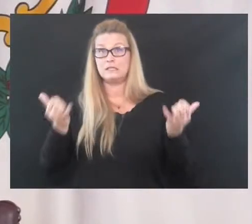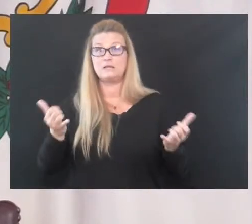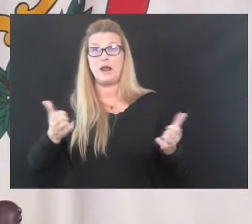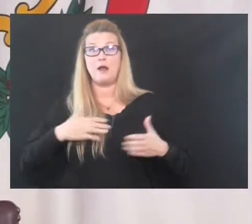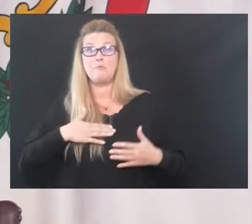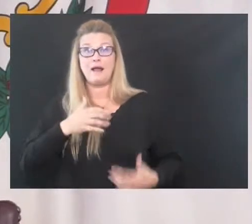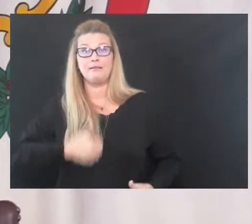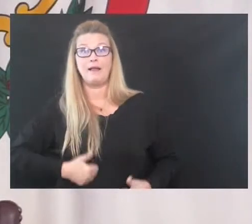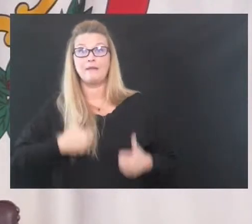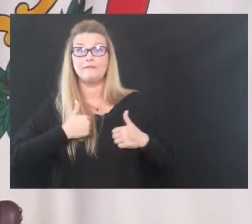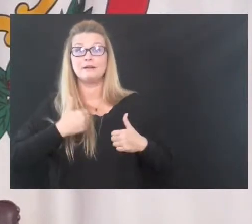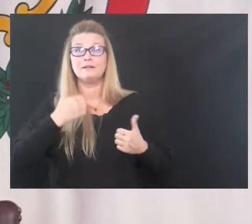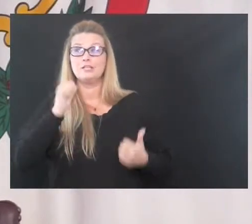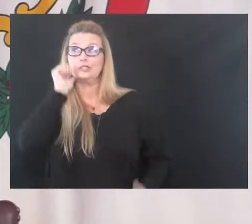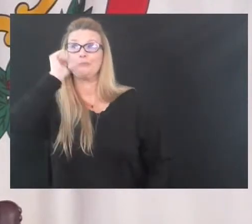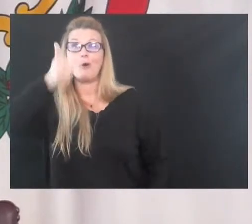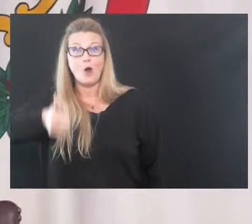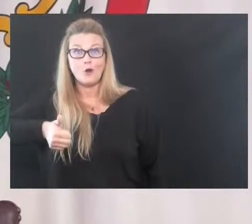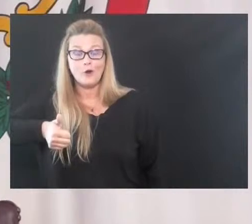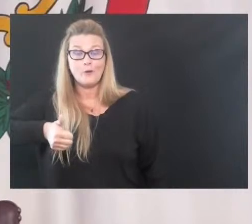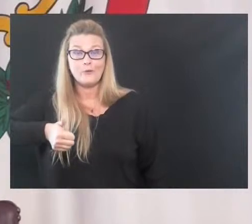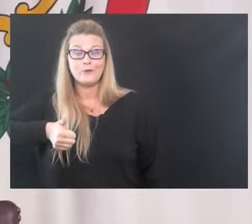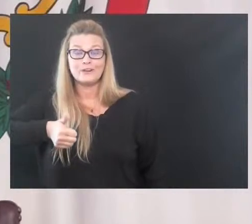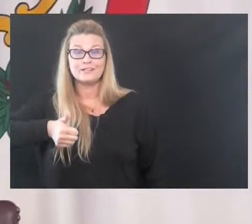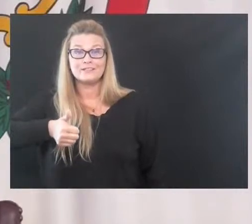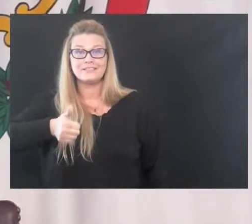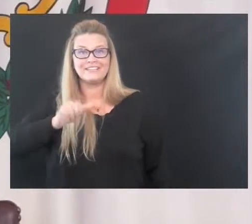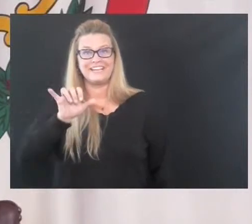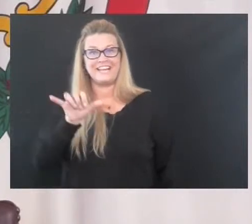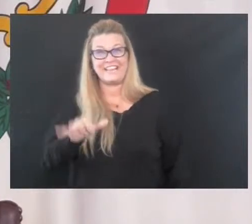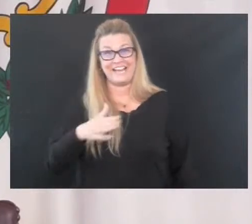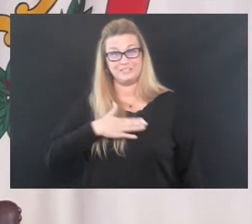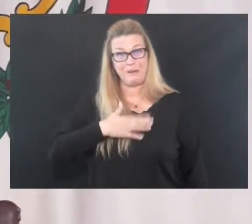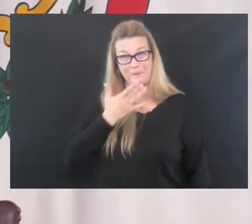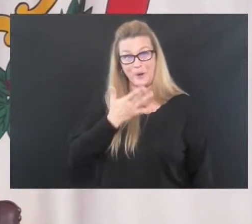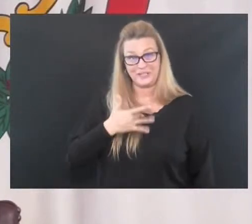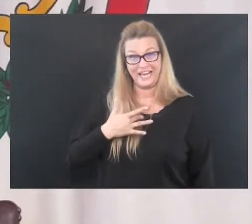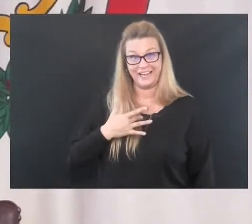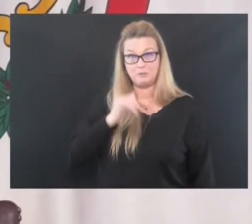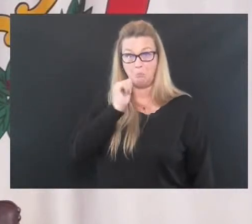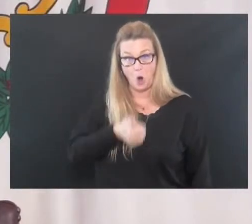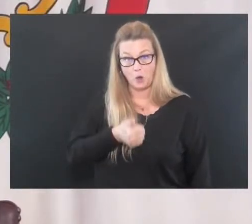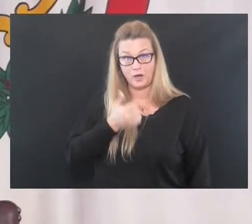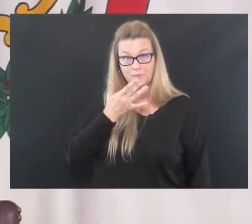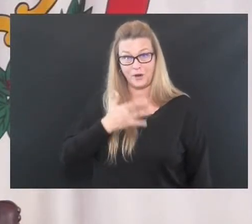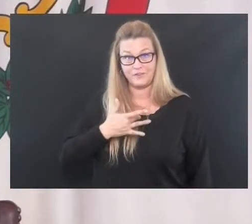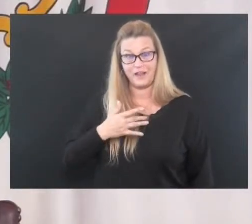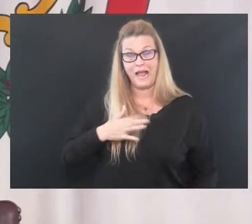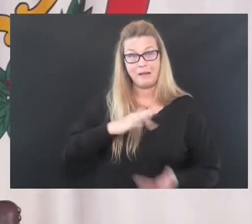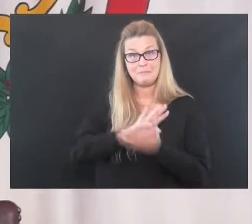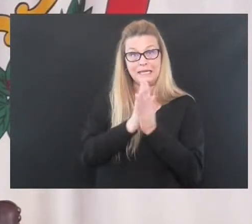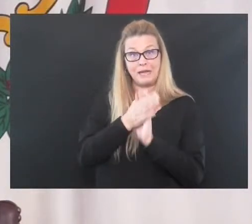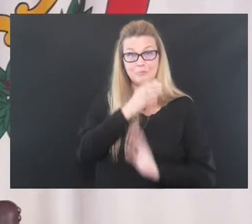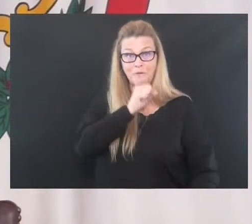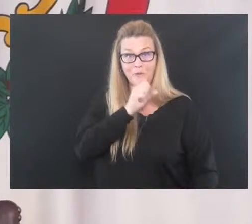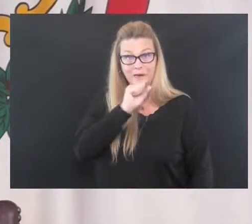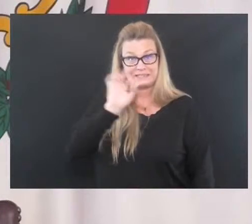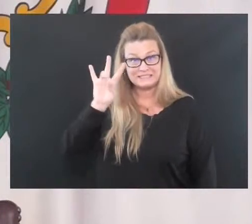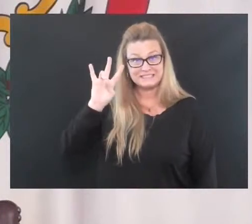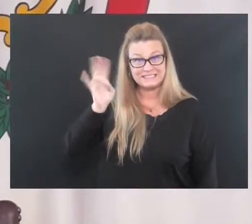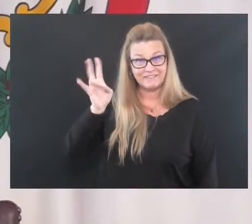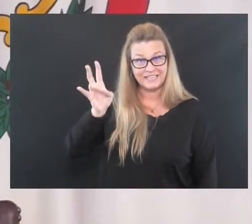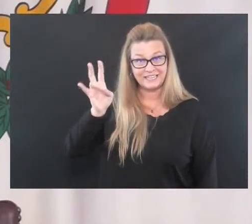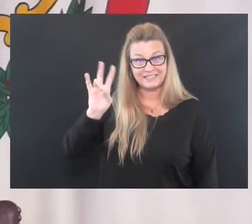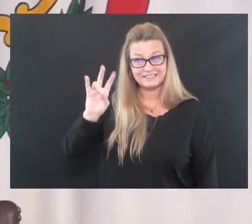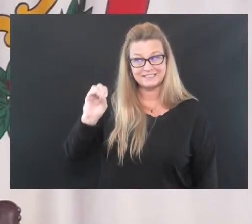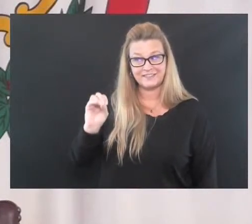and tomorrow is my birthday, believe it or not. 70 years old.